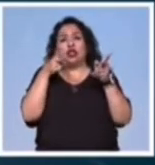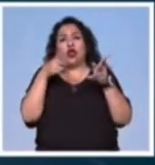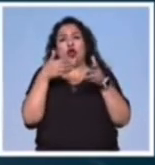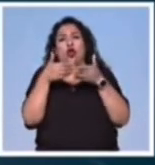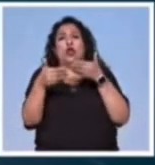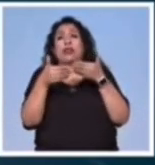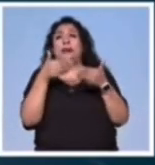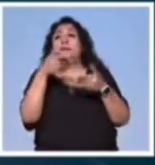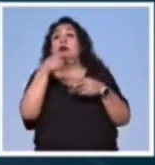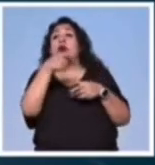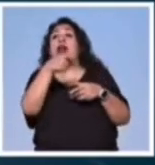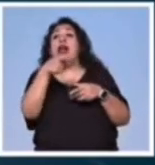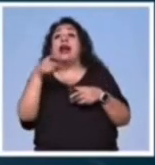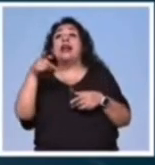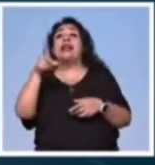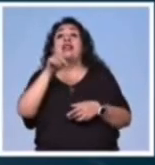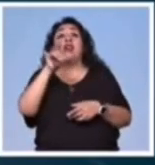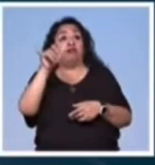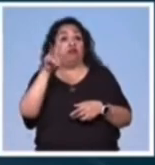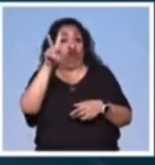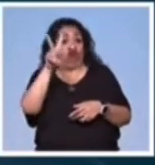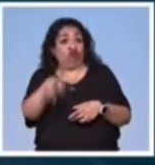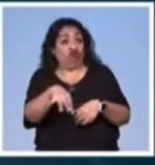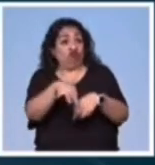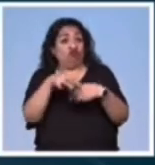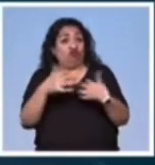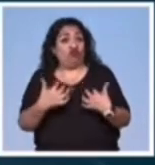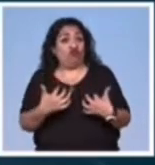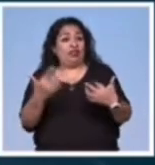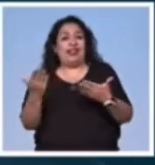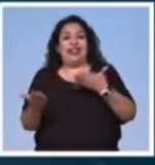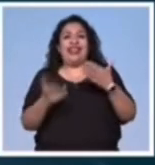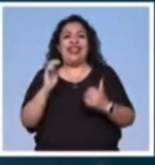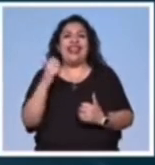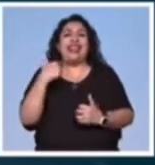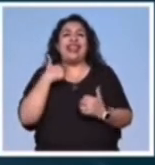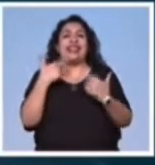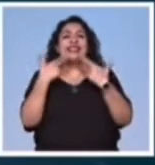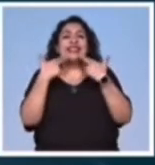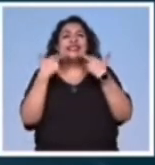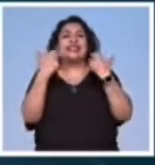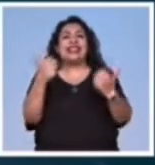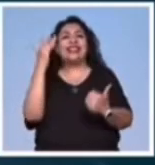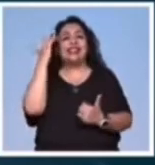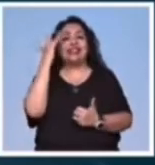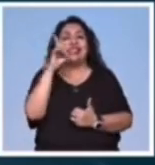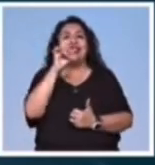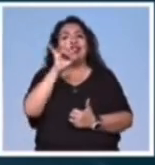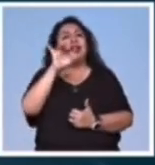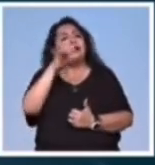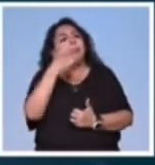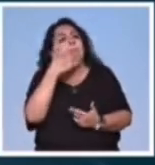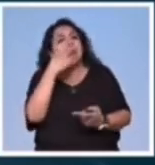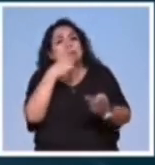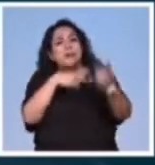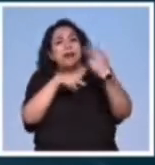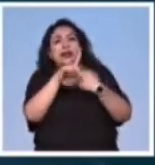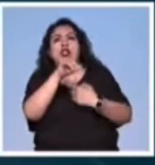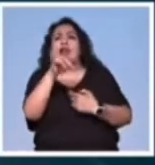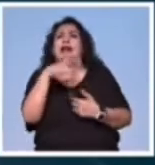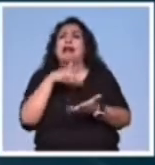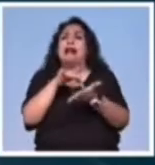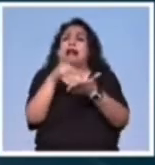Ho puso literalmente a bailar a la audiencia en la ex hacienda de San Gabriel. Welcome, Daniel. Thank you very much. Tell us a little bit